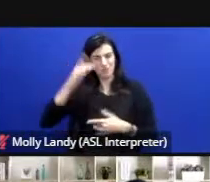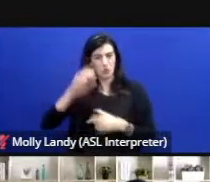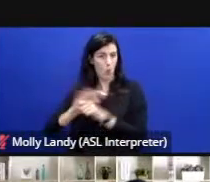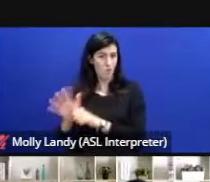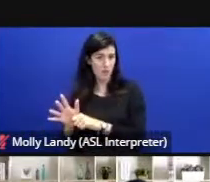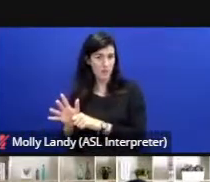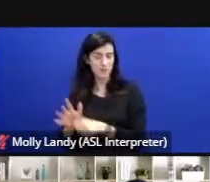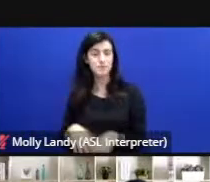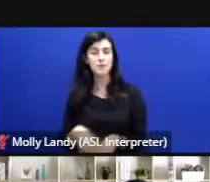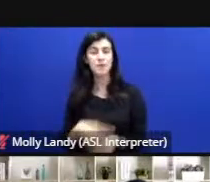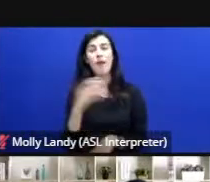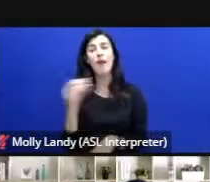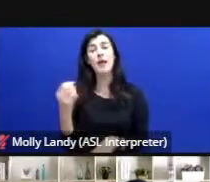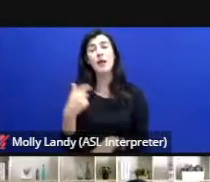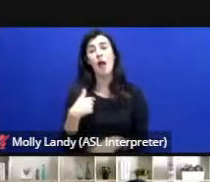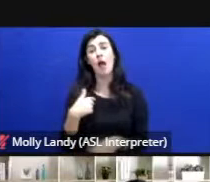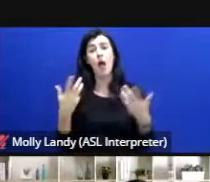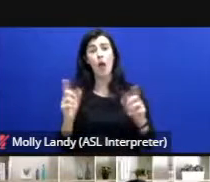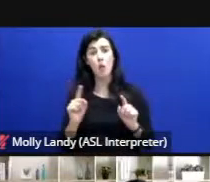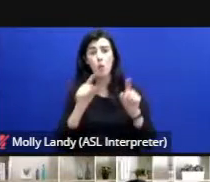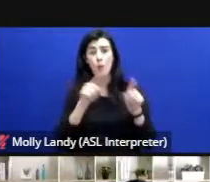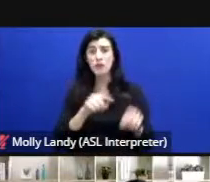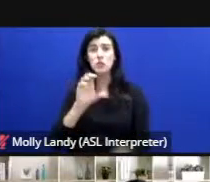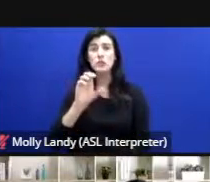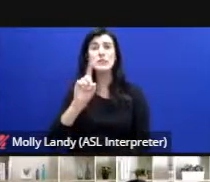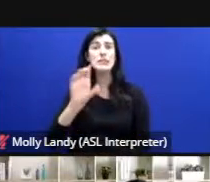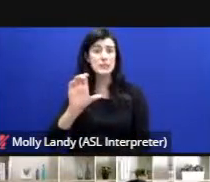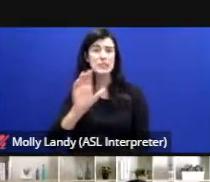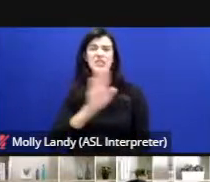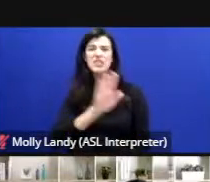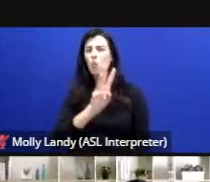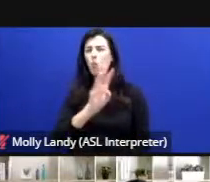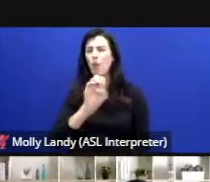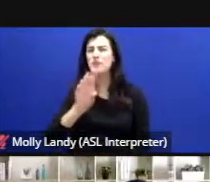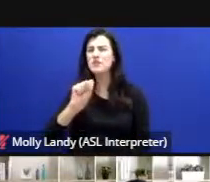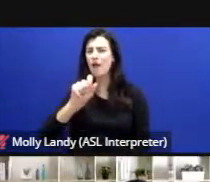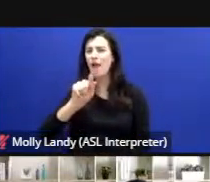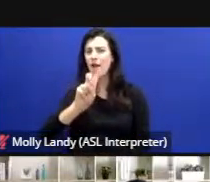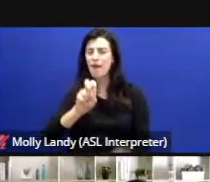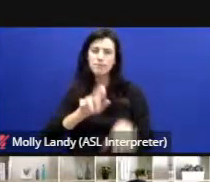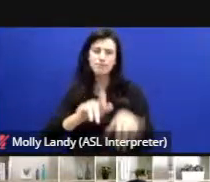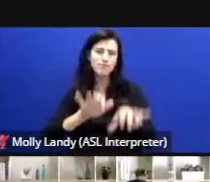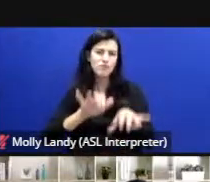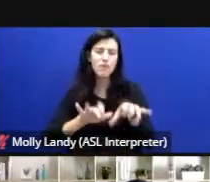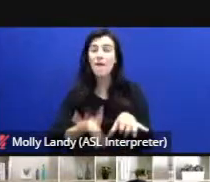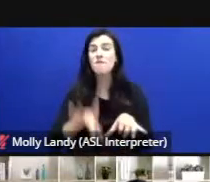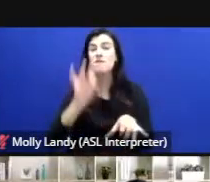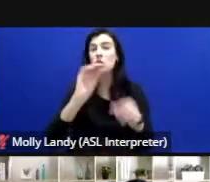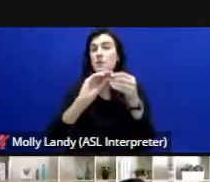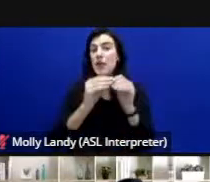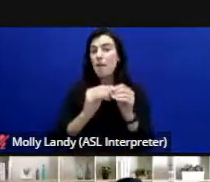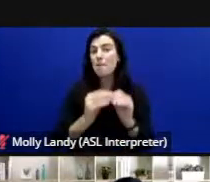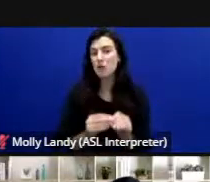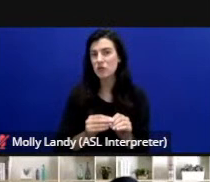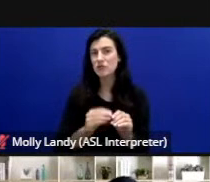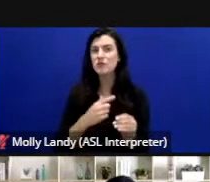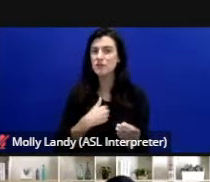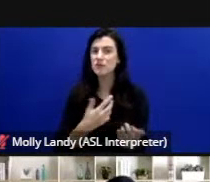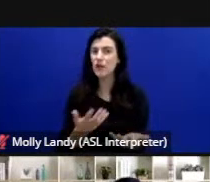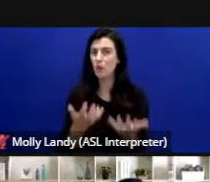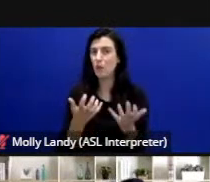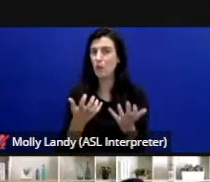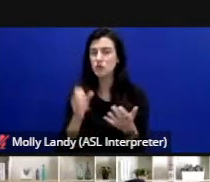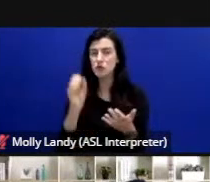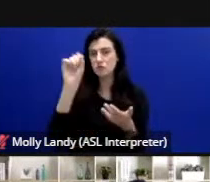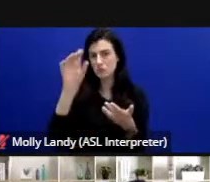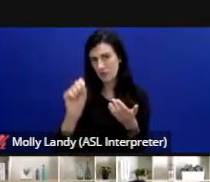then I went to a CDC site and found some numbers that I would like to speak on.